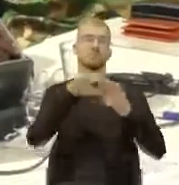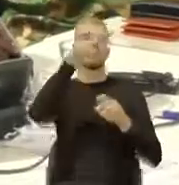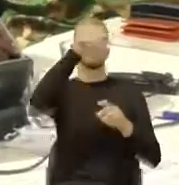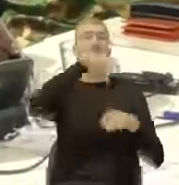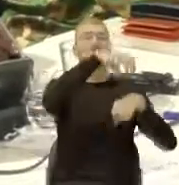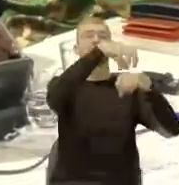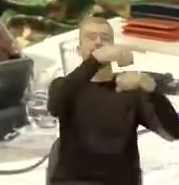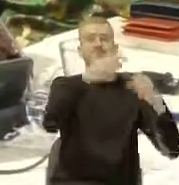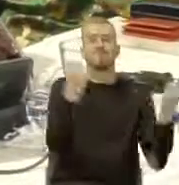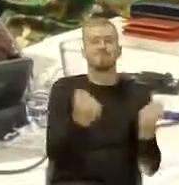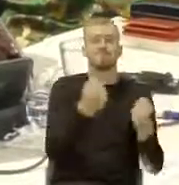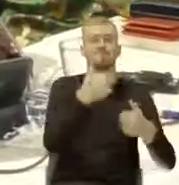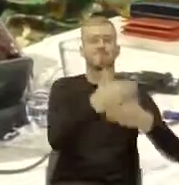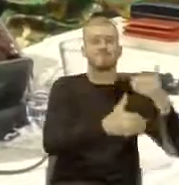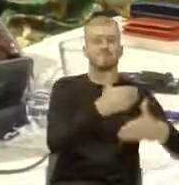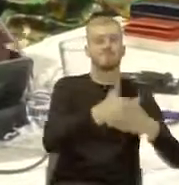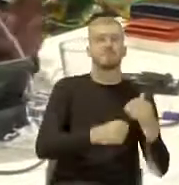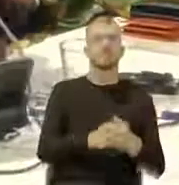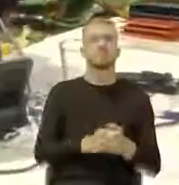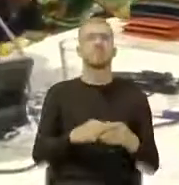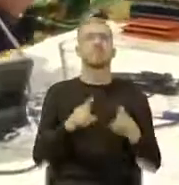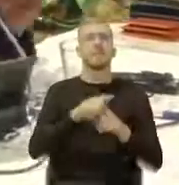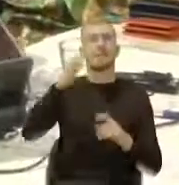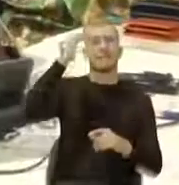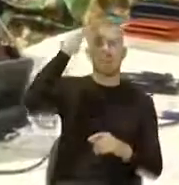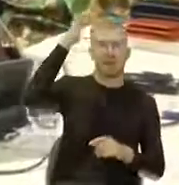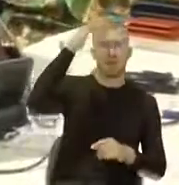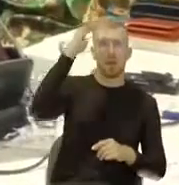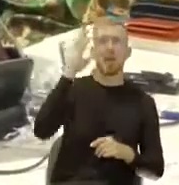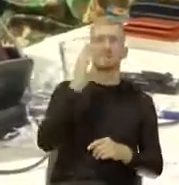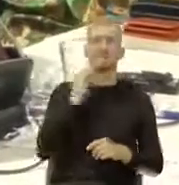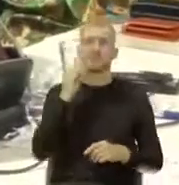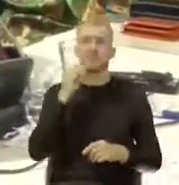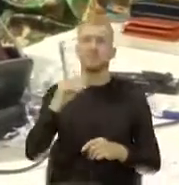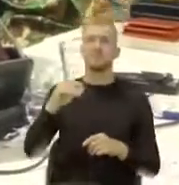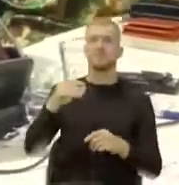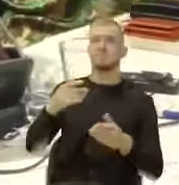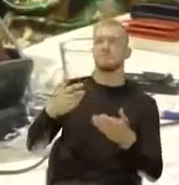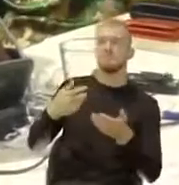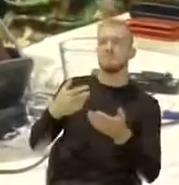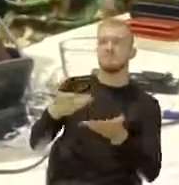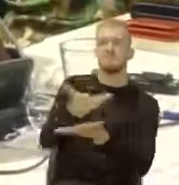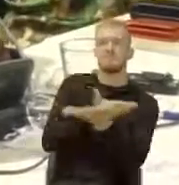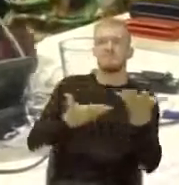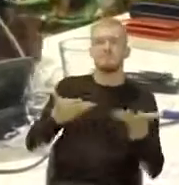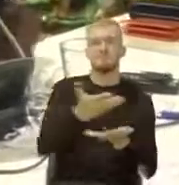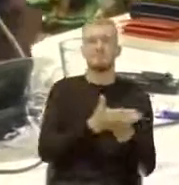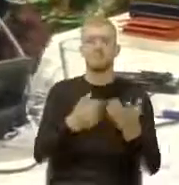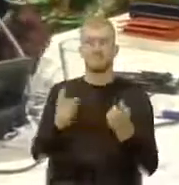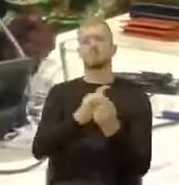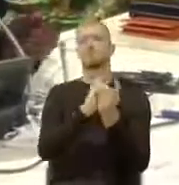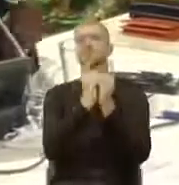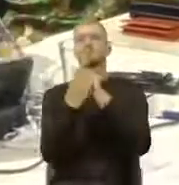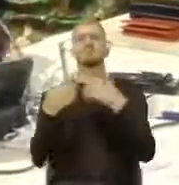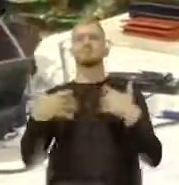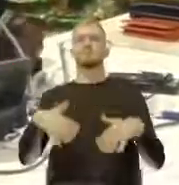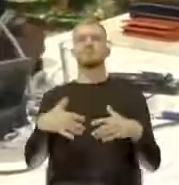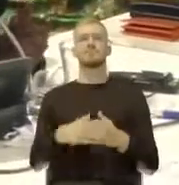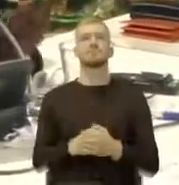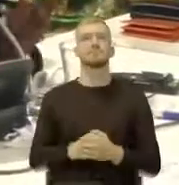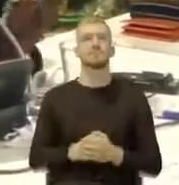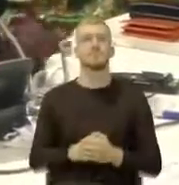on refugees. You did not wait for national government to decide. You were on the forefront, and you taught